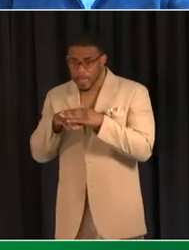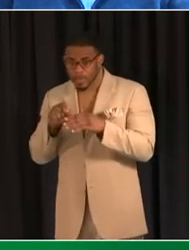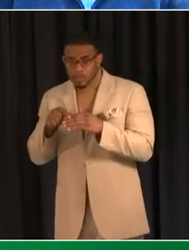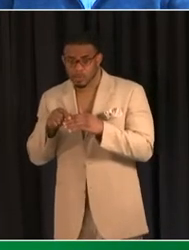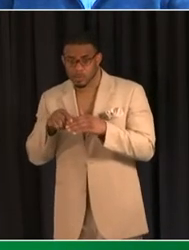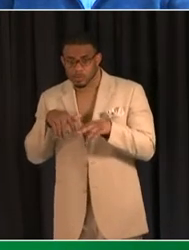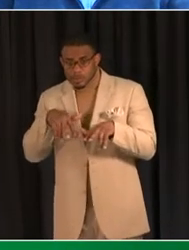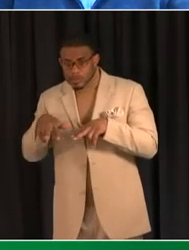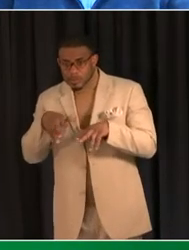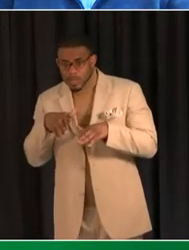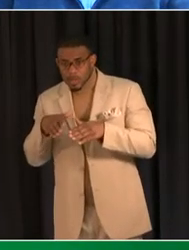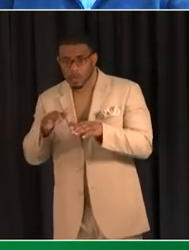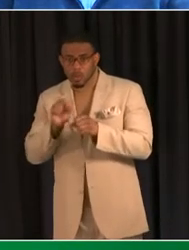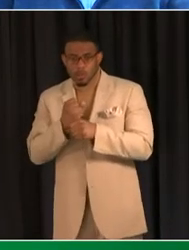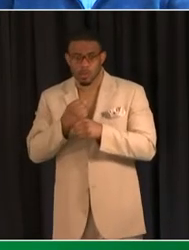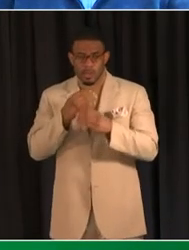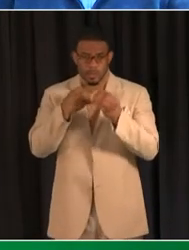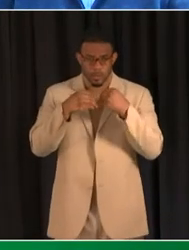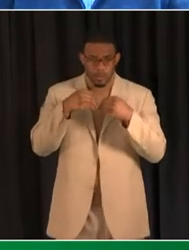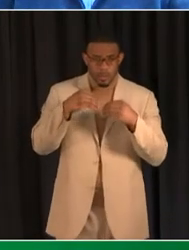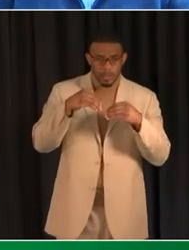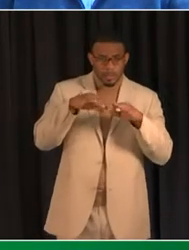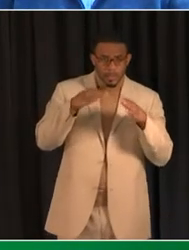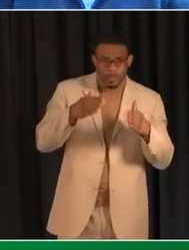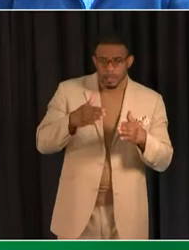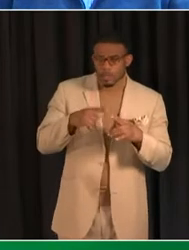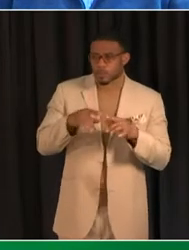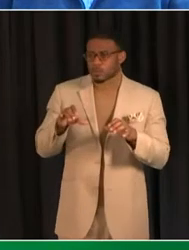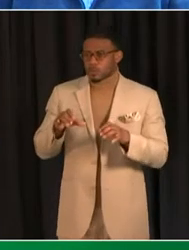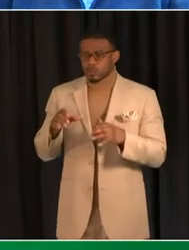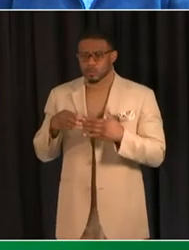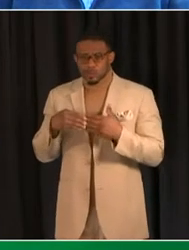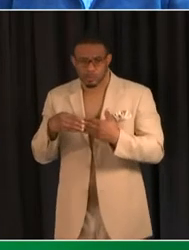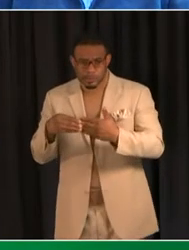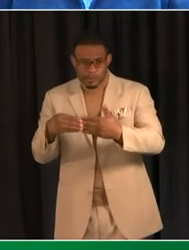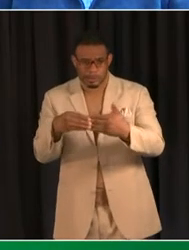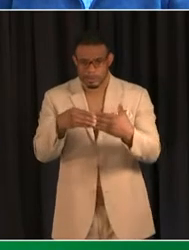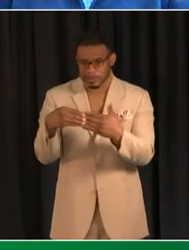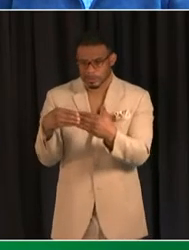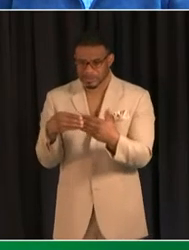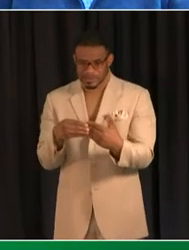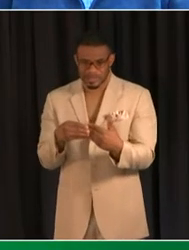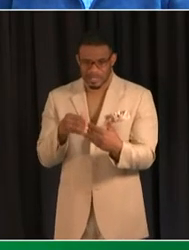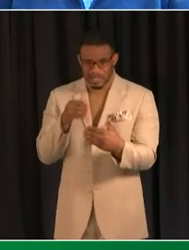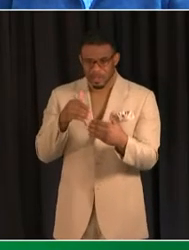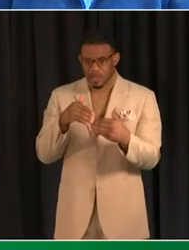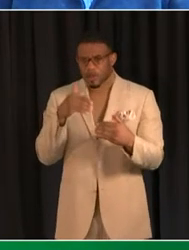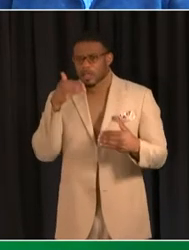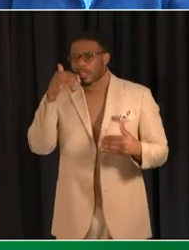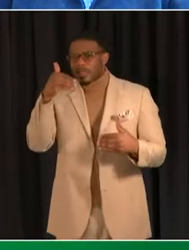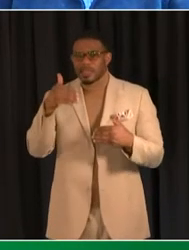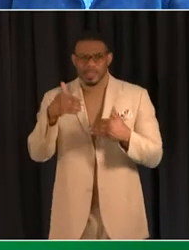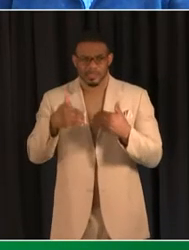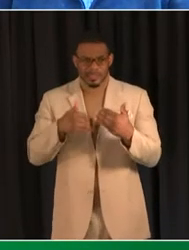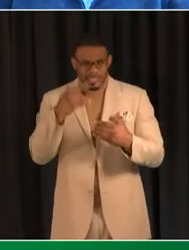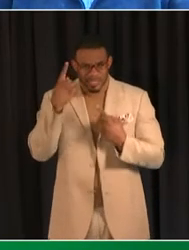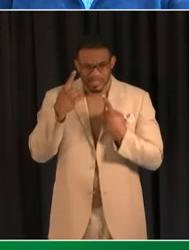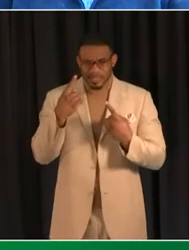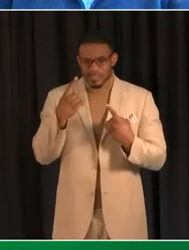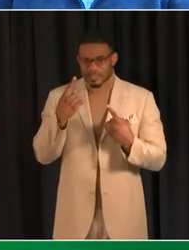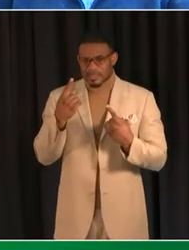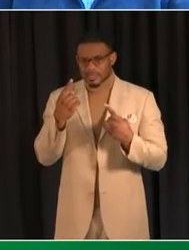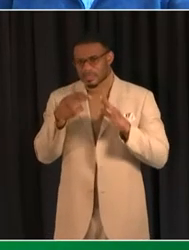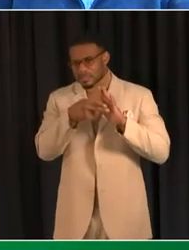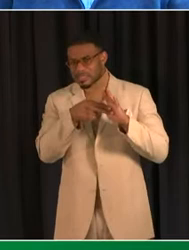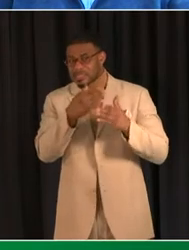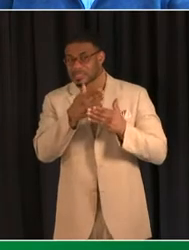access the sidewalks and create streeteries could do it. They were forward-thinking in really